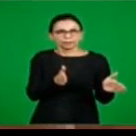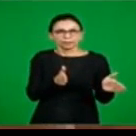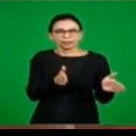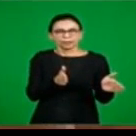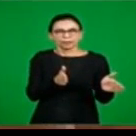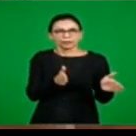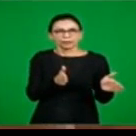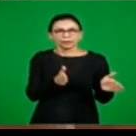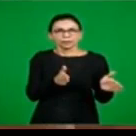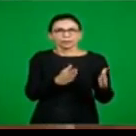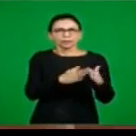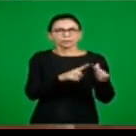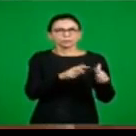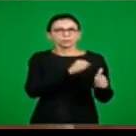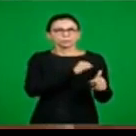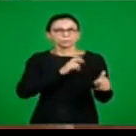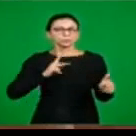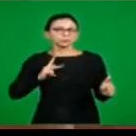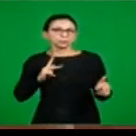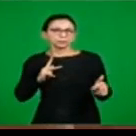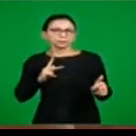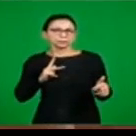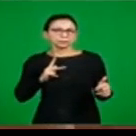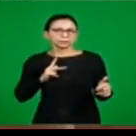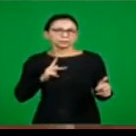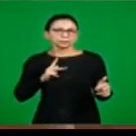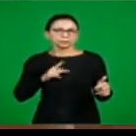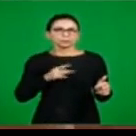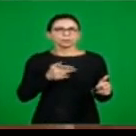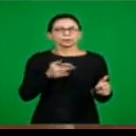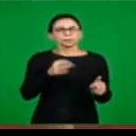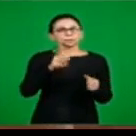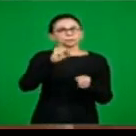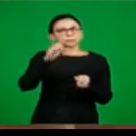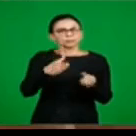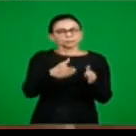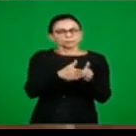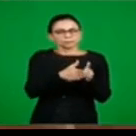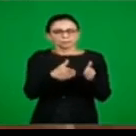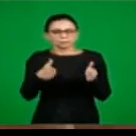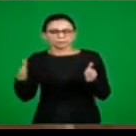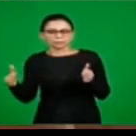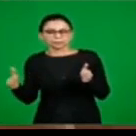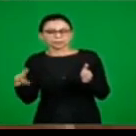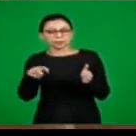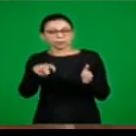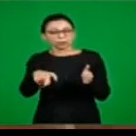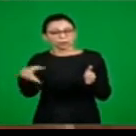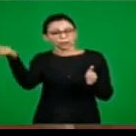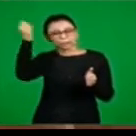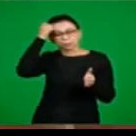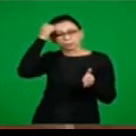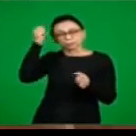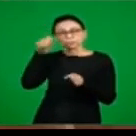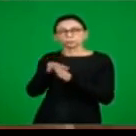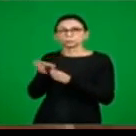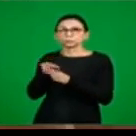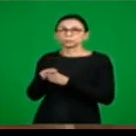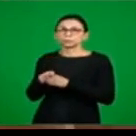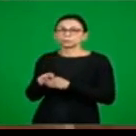the apostolic church. Go back to what it was there. Repent. Don't continue the way it was there.